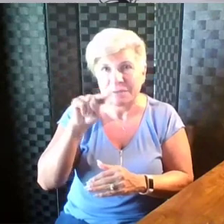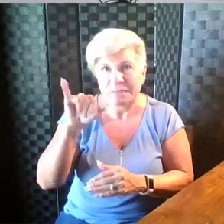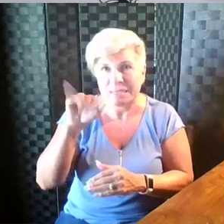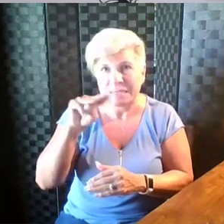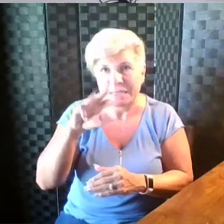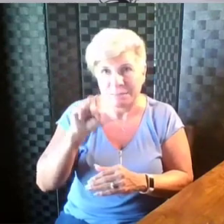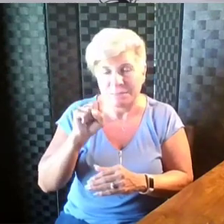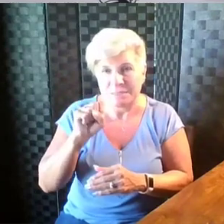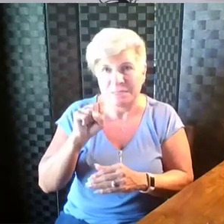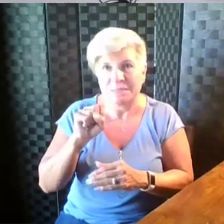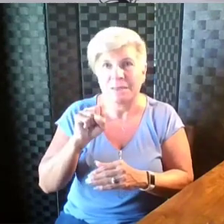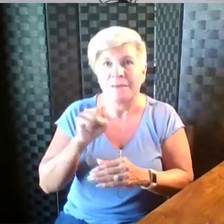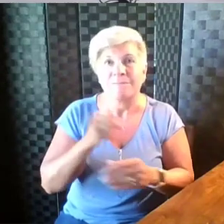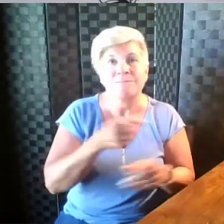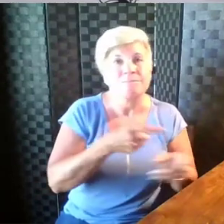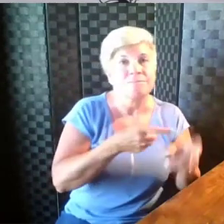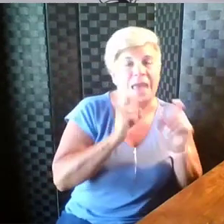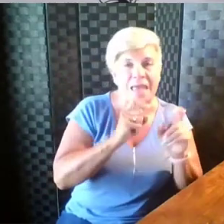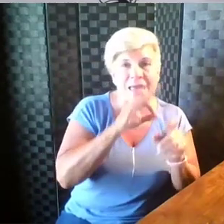are synonyms.